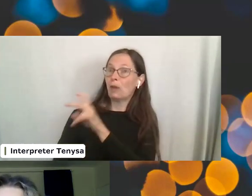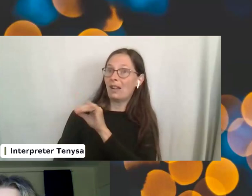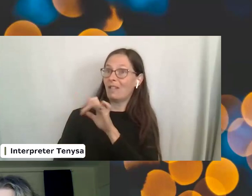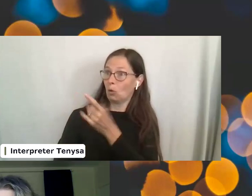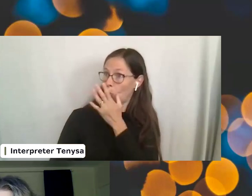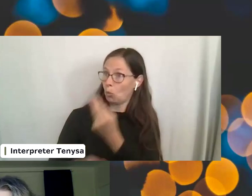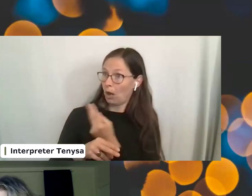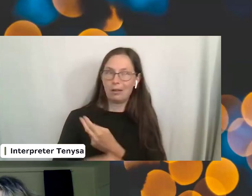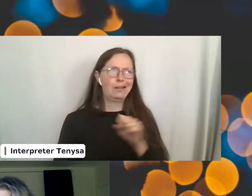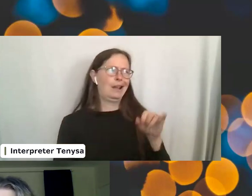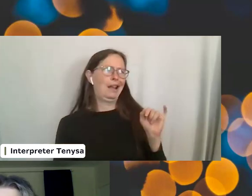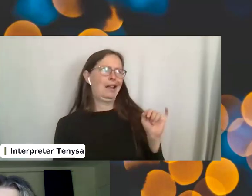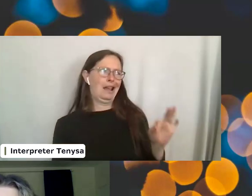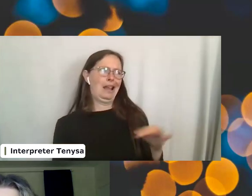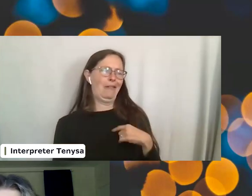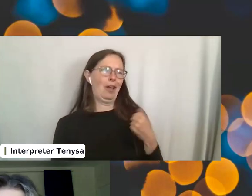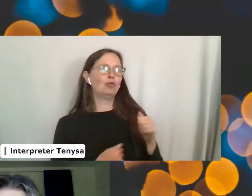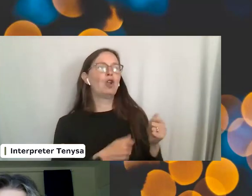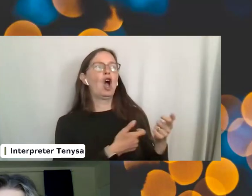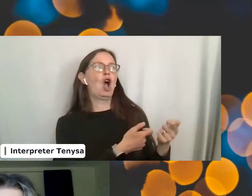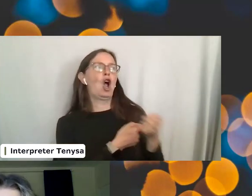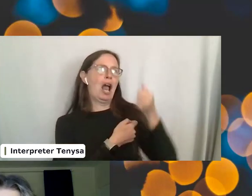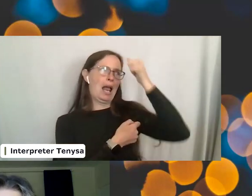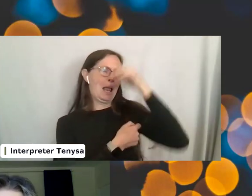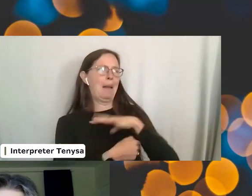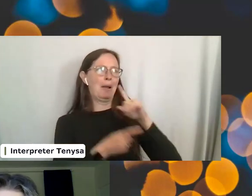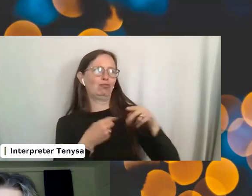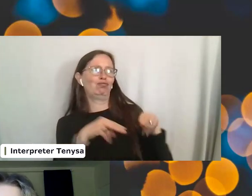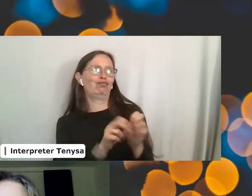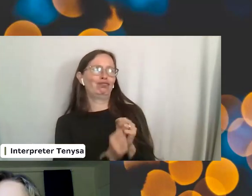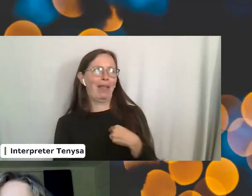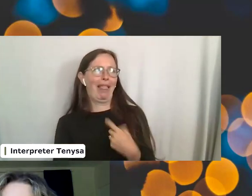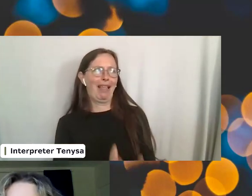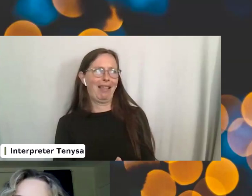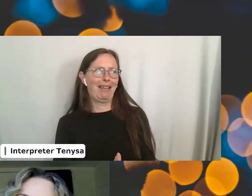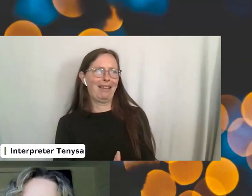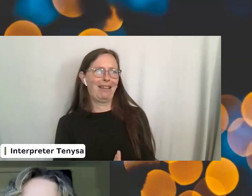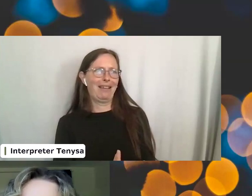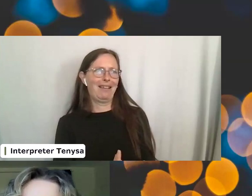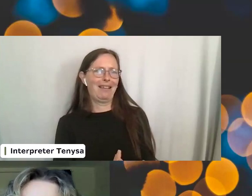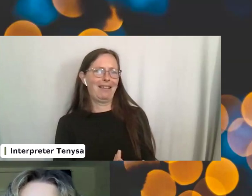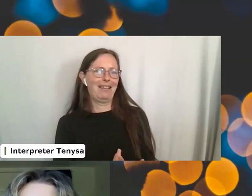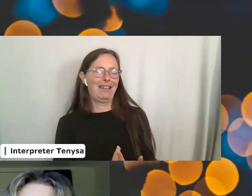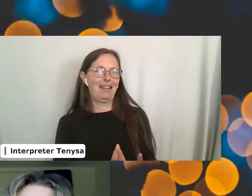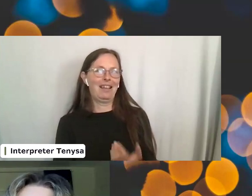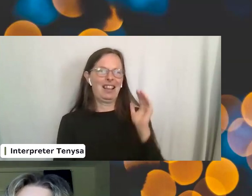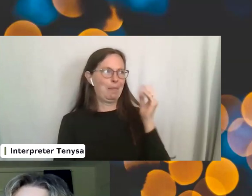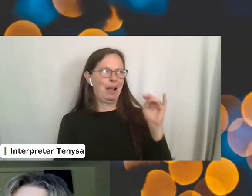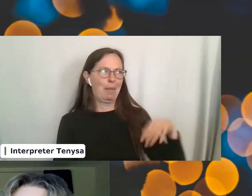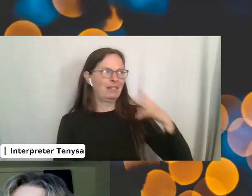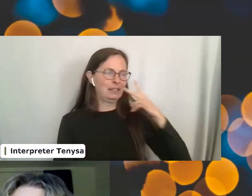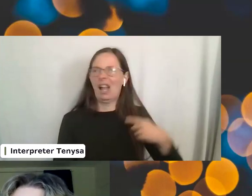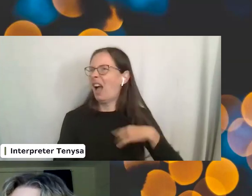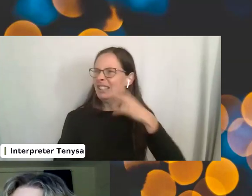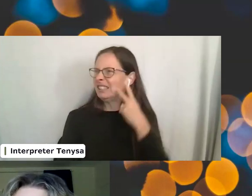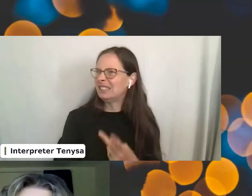Yeah, if I was like trying to lure a man into bed. I haven't. Kim has not seen it, apparently. I haven't seen